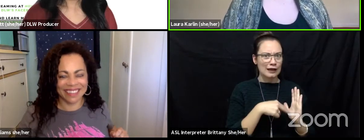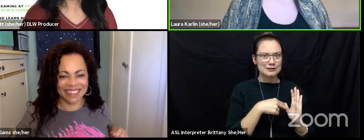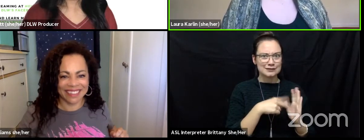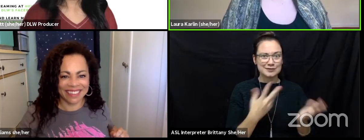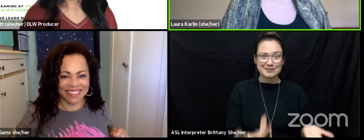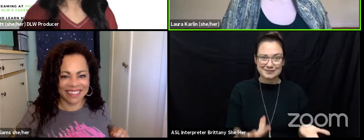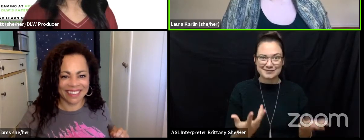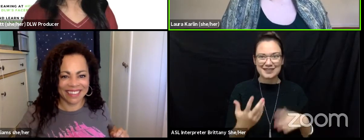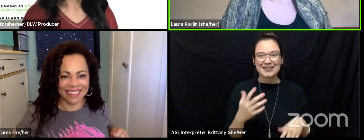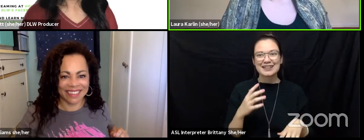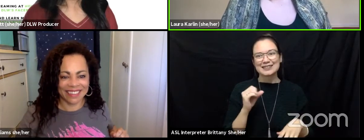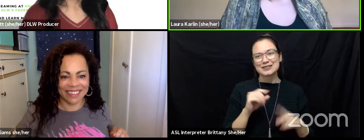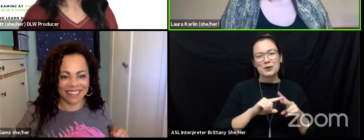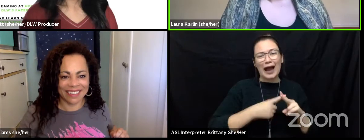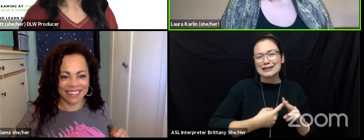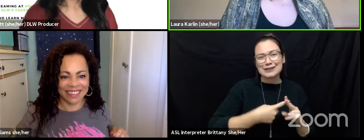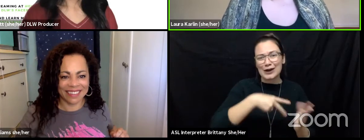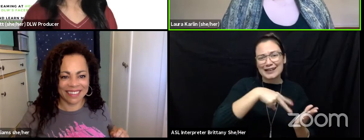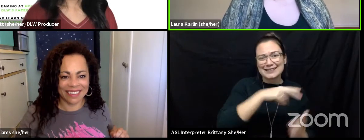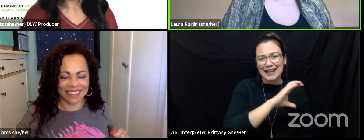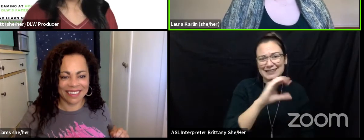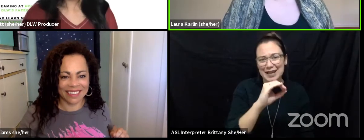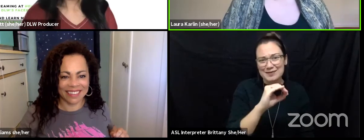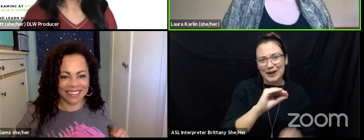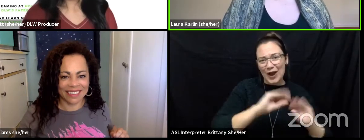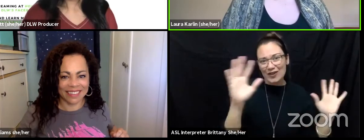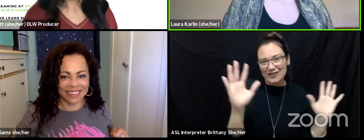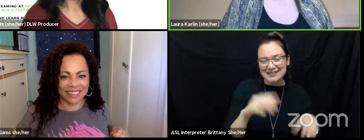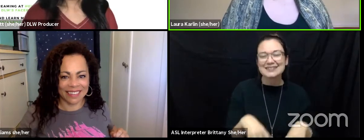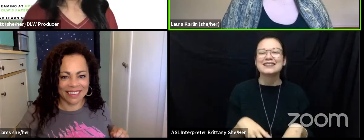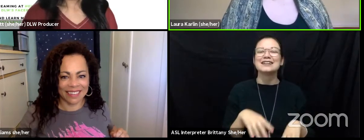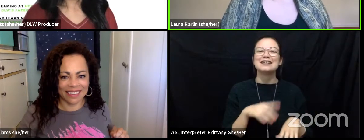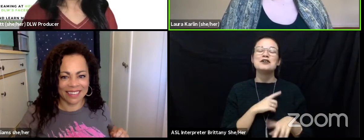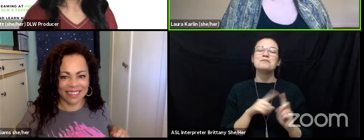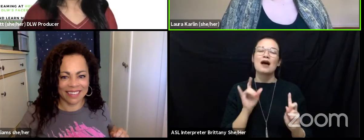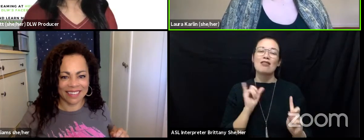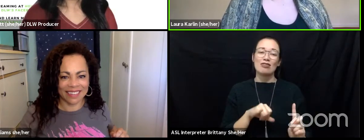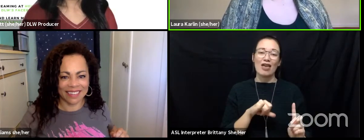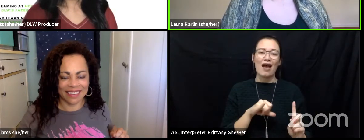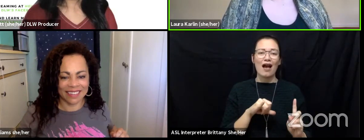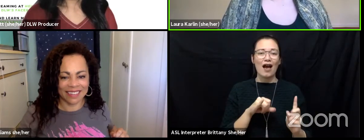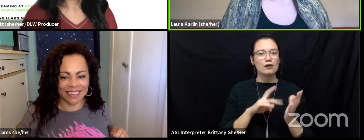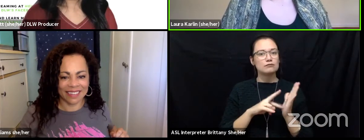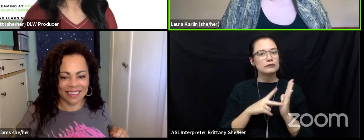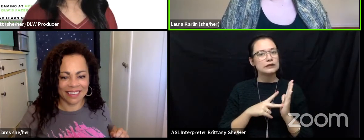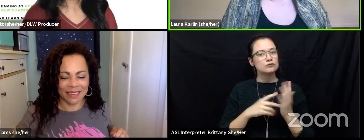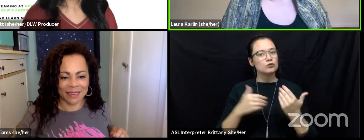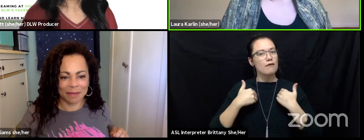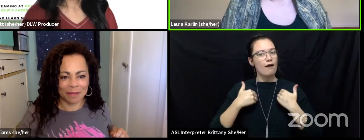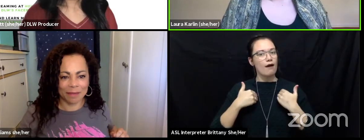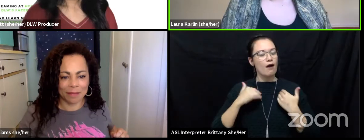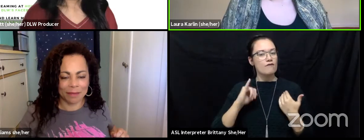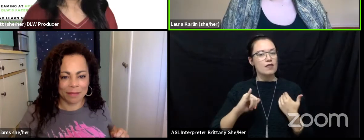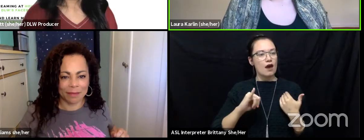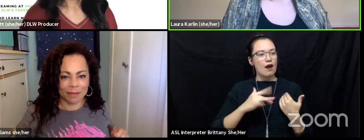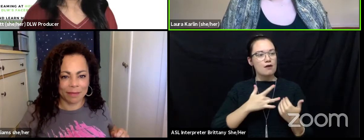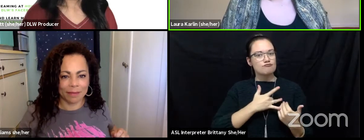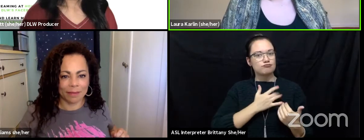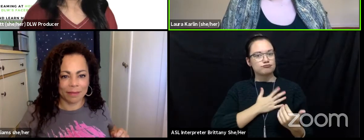So I started a dance company, obviously. But I think what that's meant is there is that heartbeat